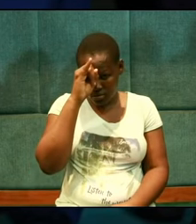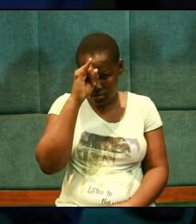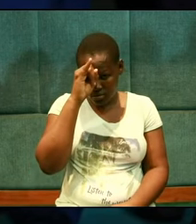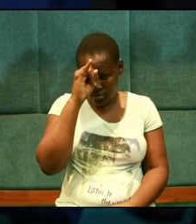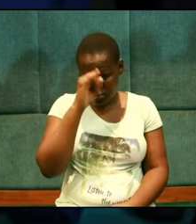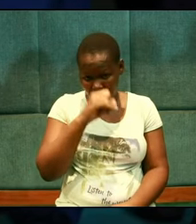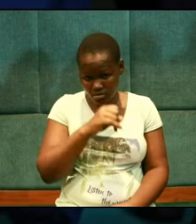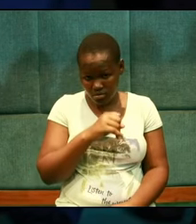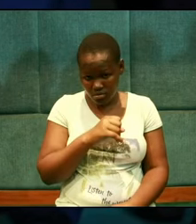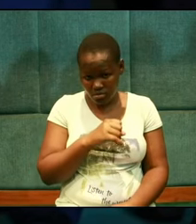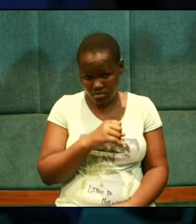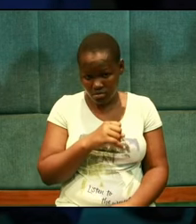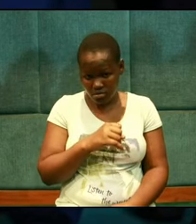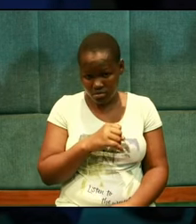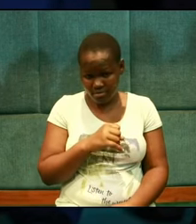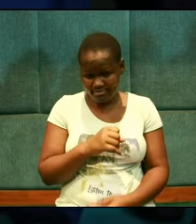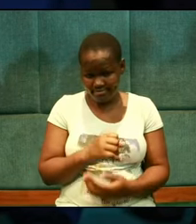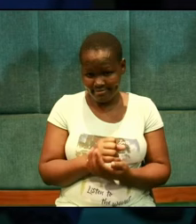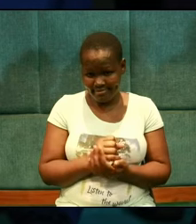Ignorance has become our